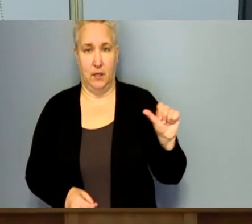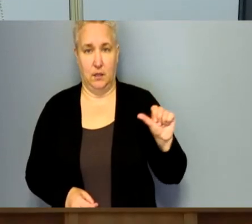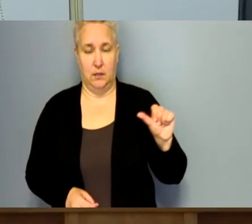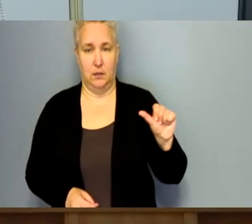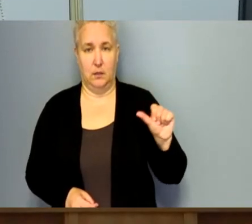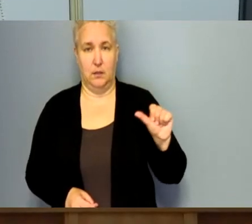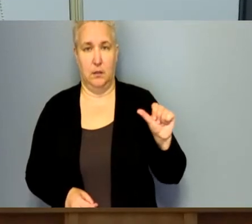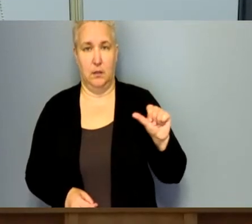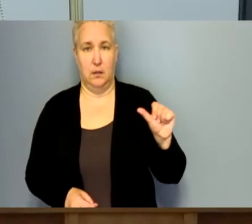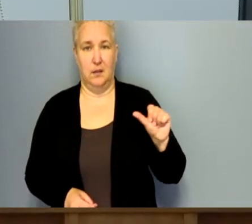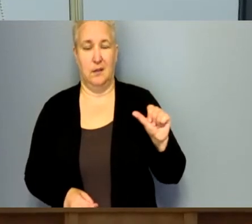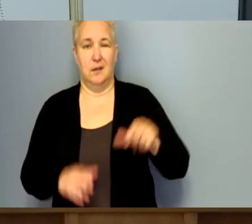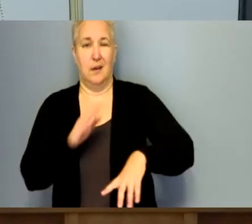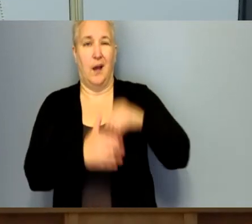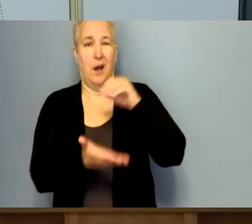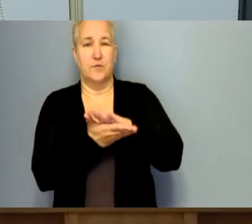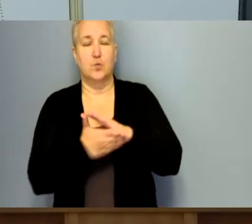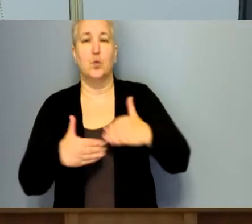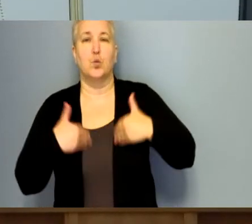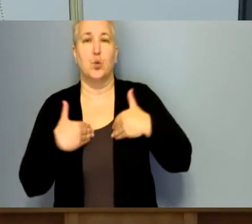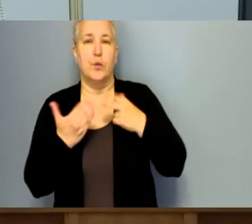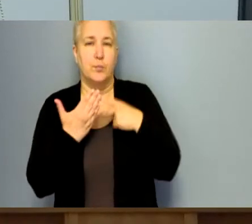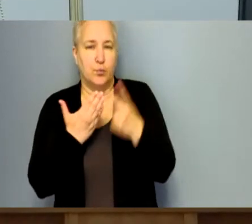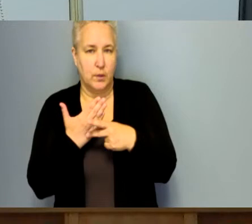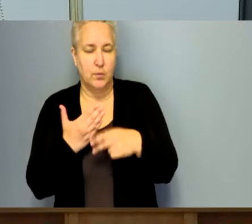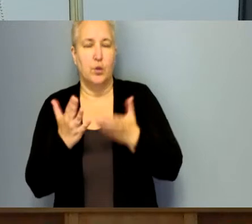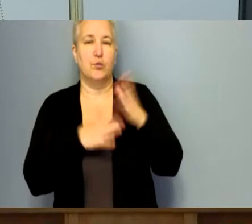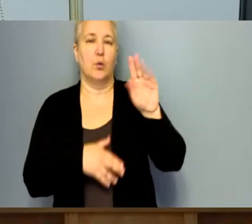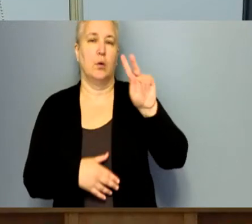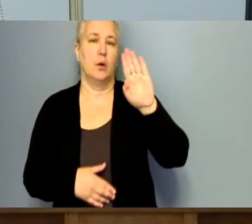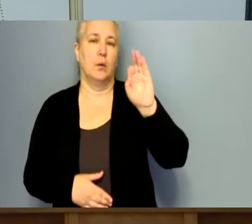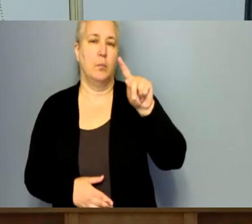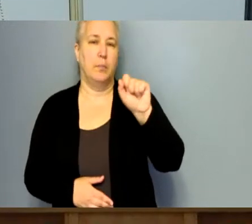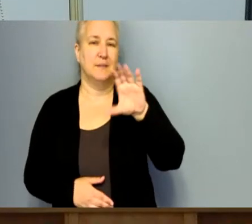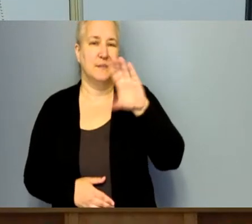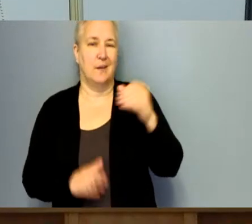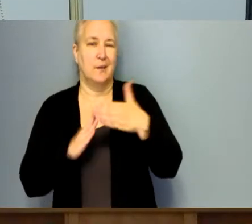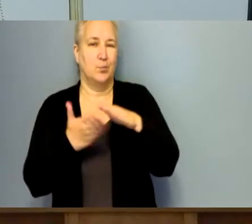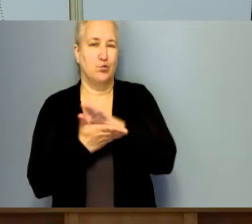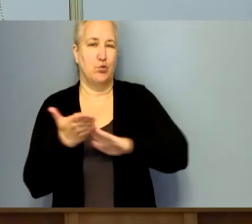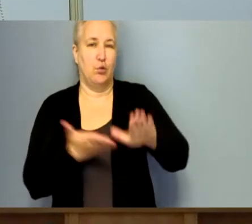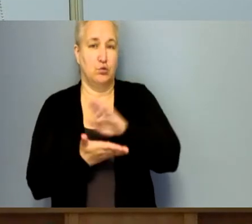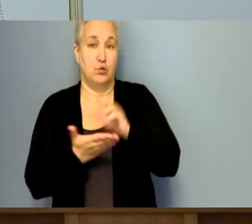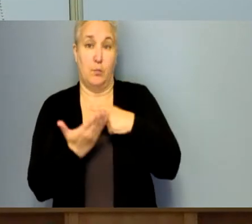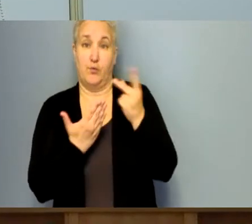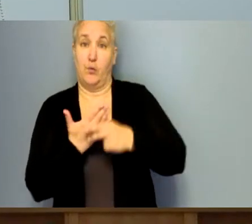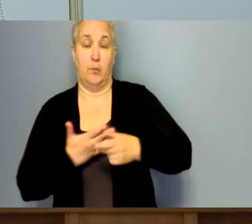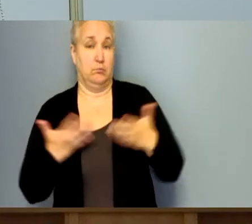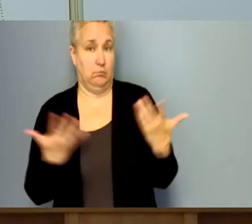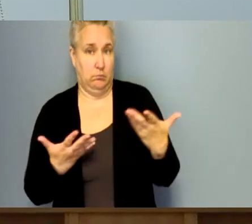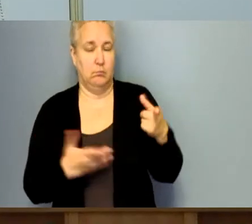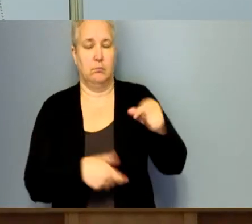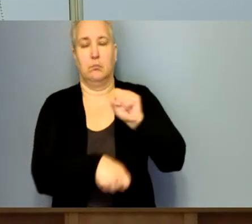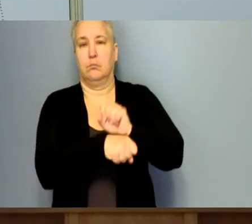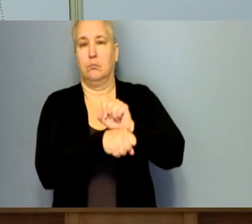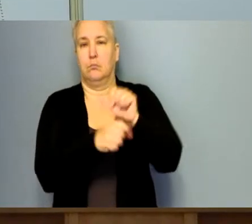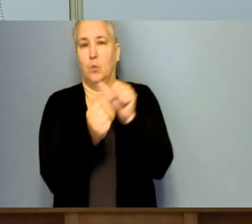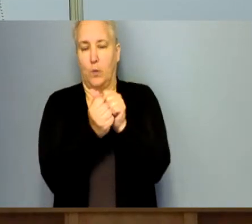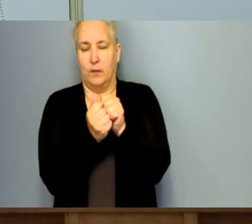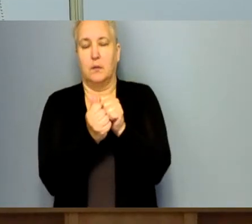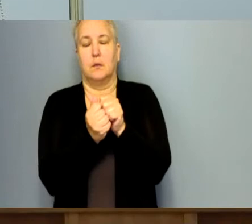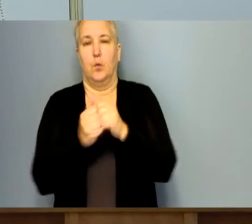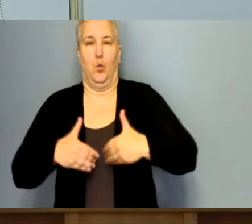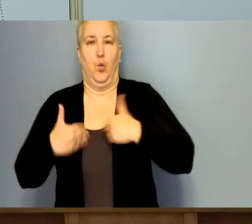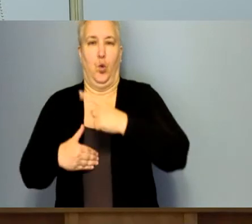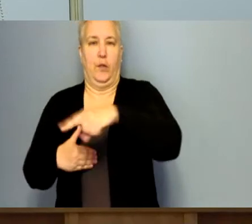the out-of-school youth program through the Bucks County Community College. This is a program that works with